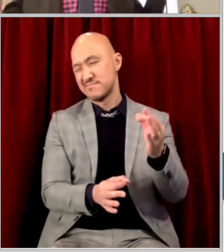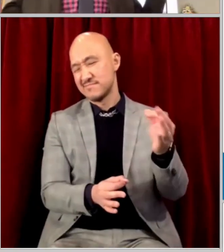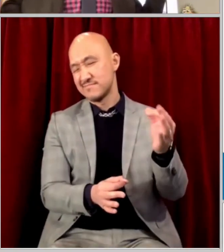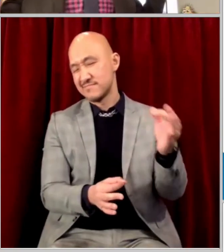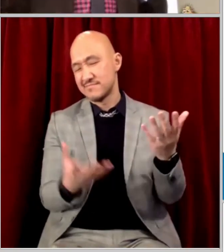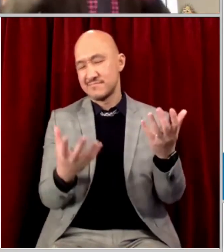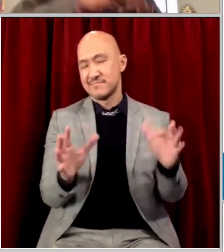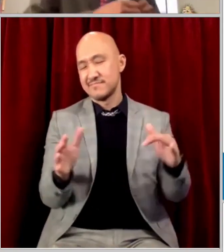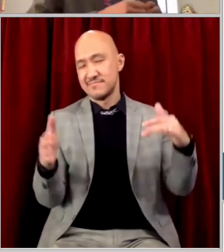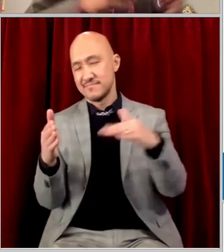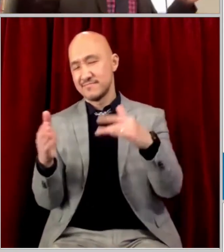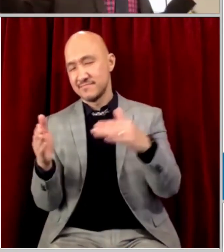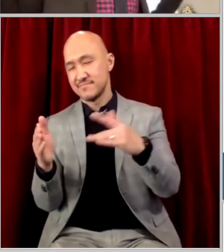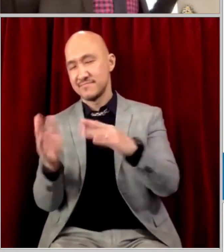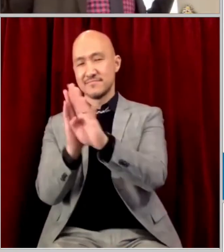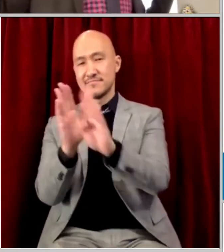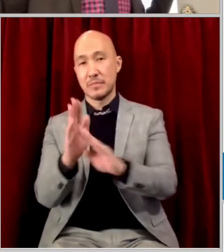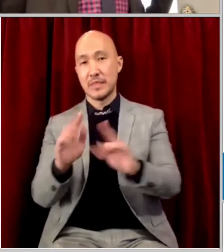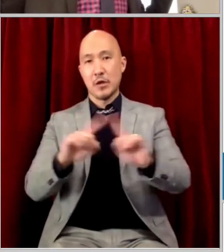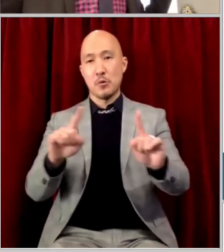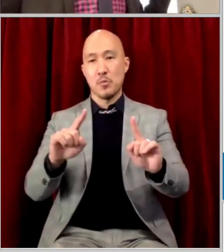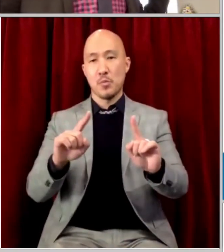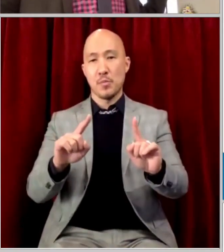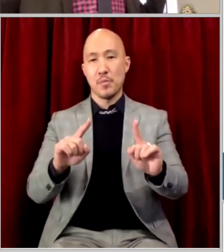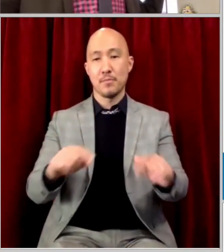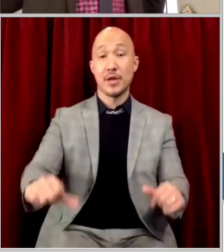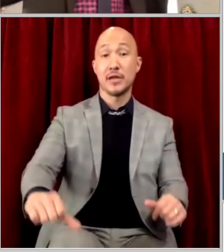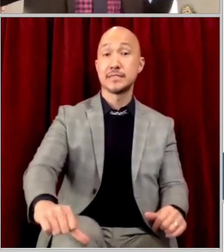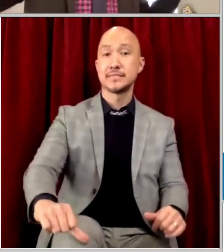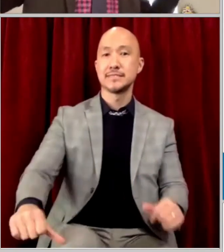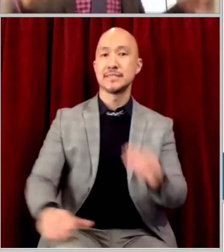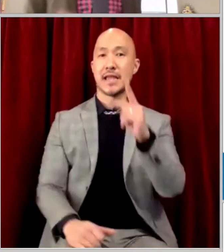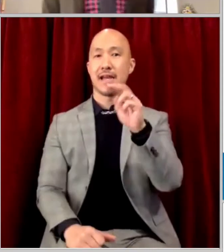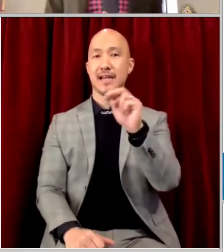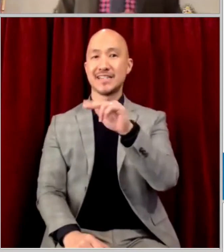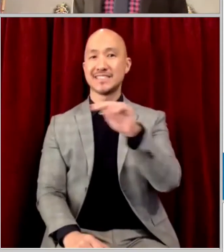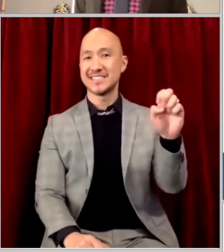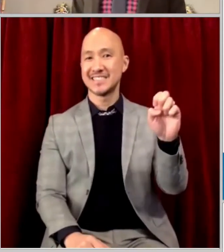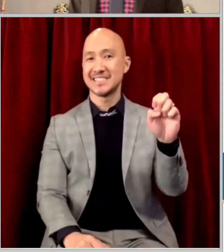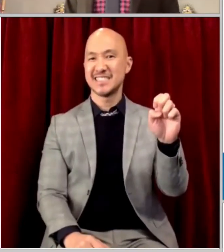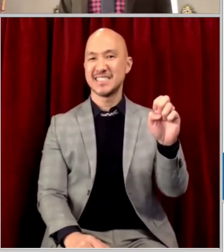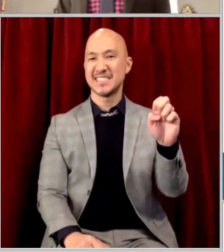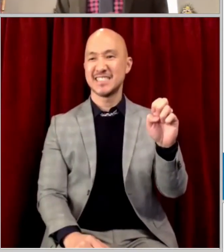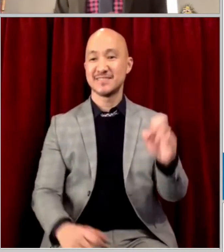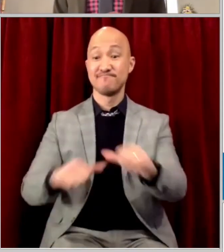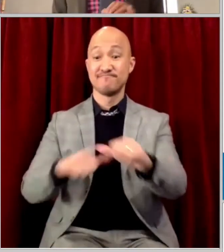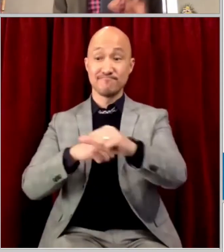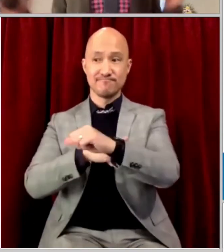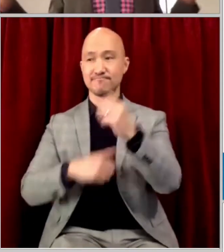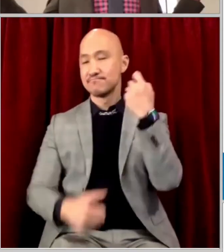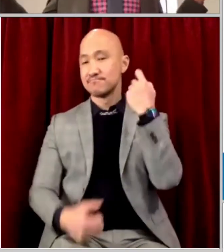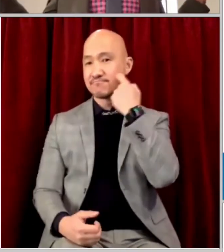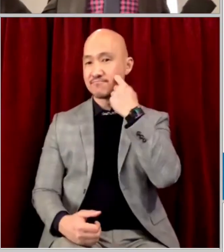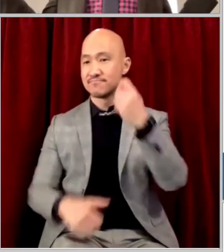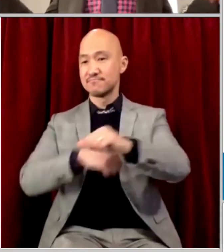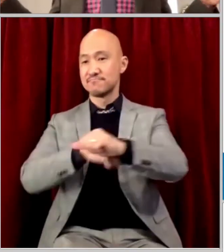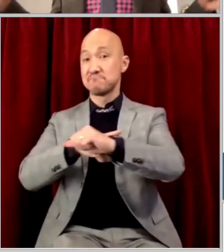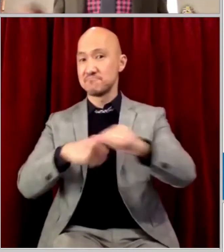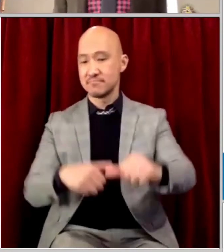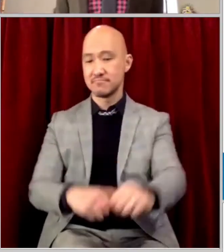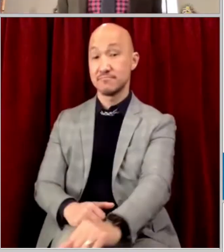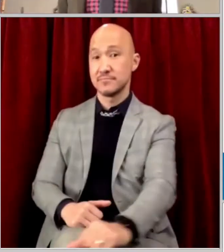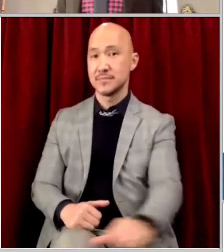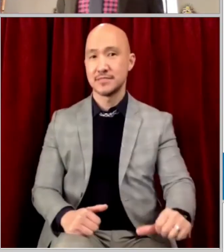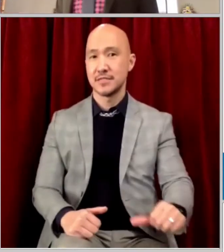like light therapy. We opened the Bible and we shone on him, right? Let him know the